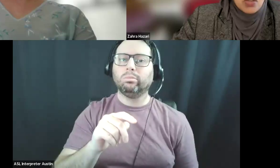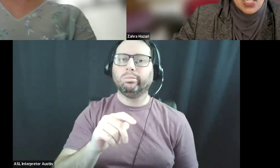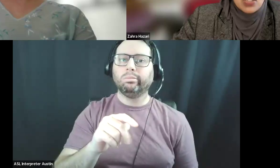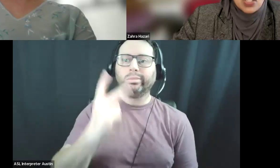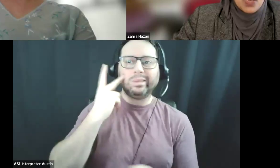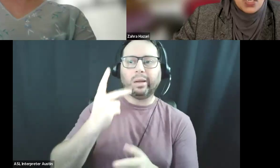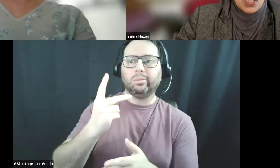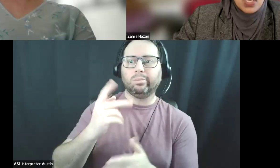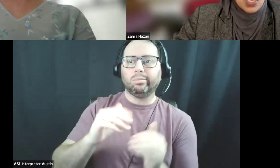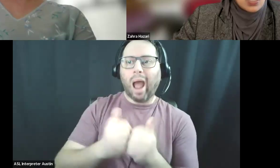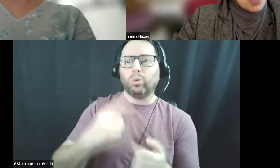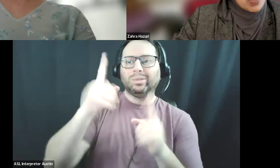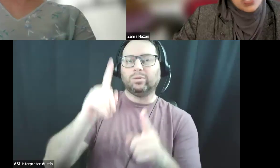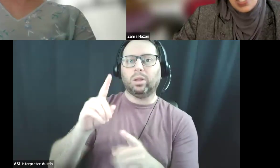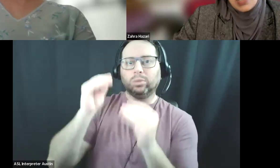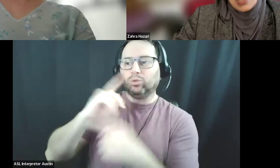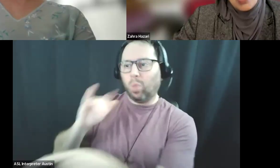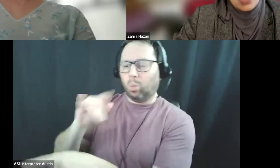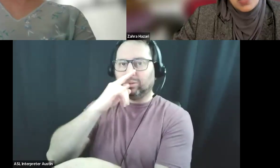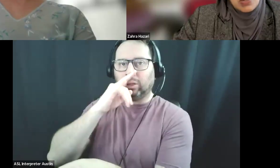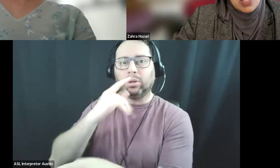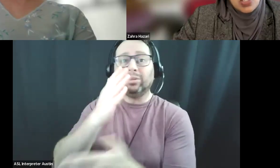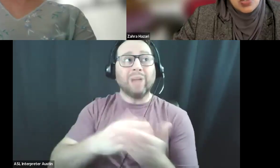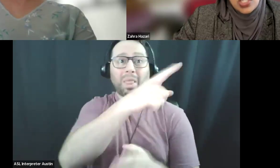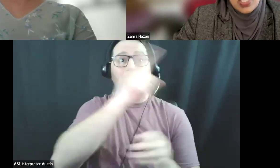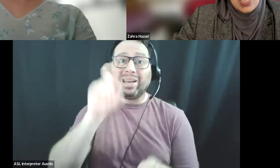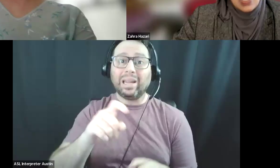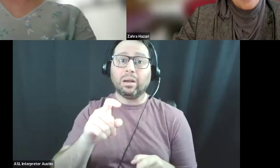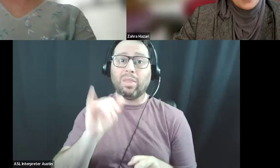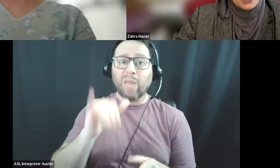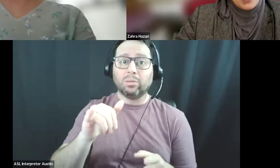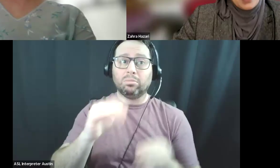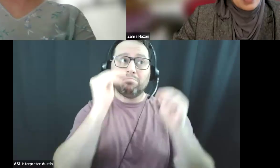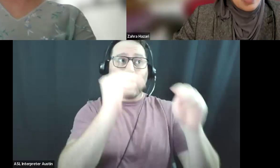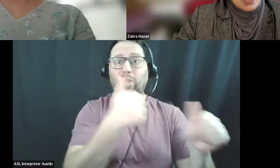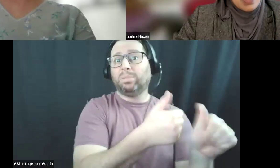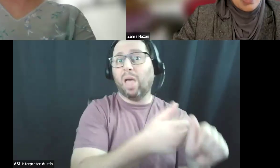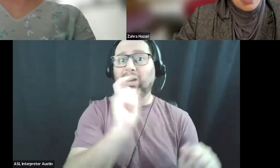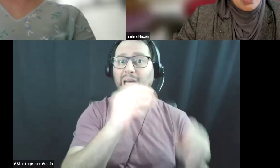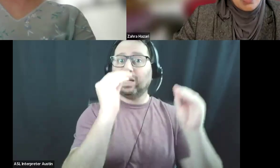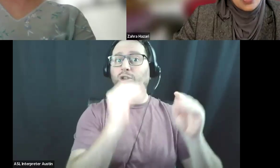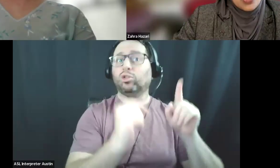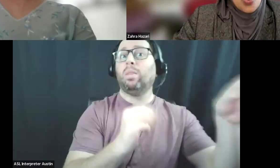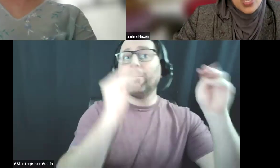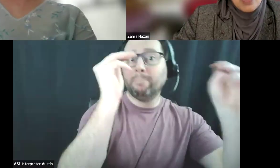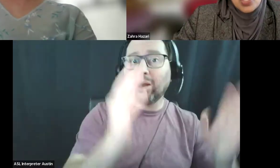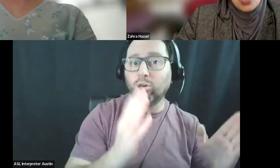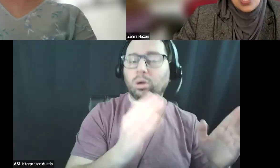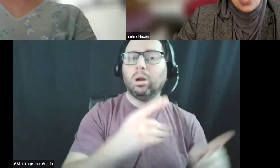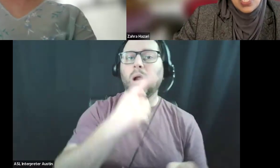different mentors, because in computer science there were some students who just they're